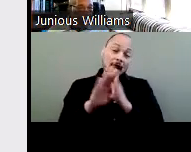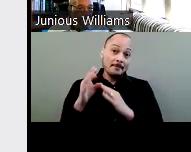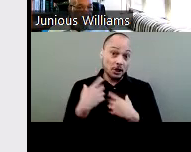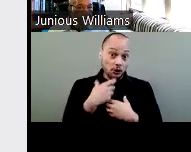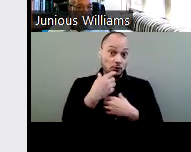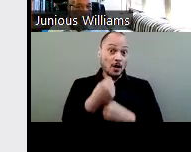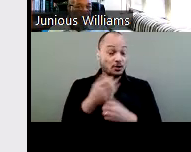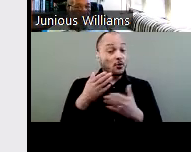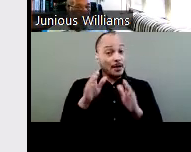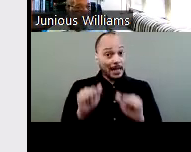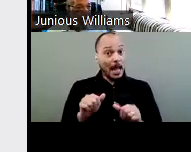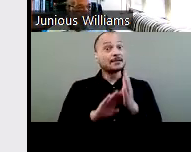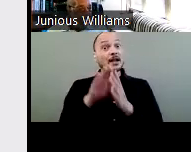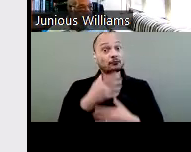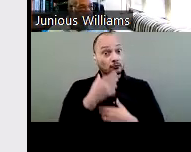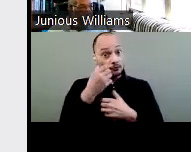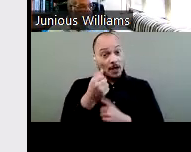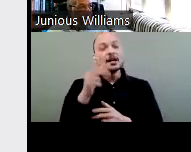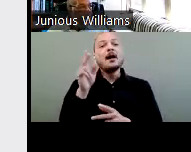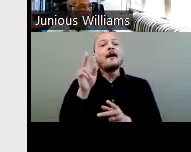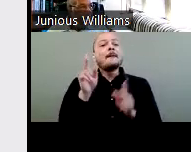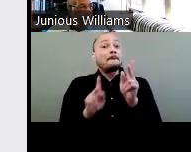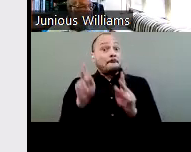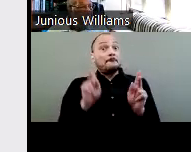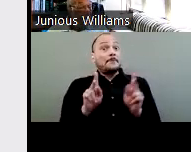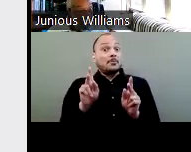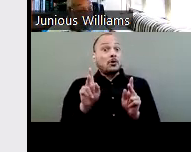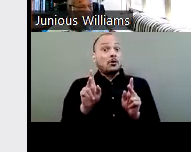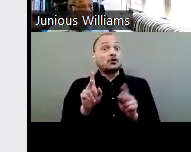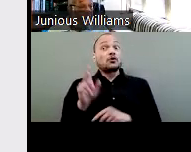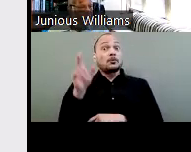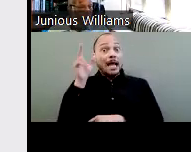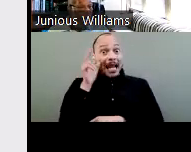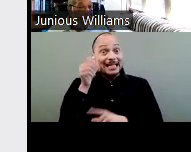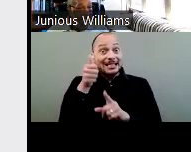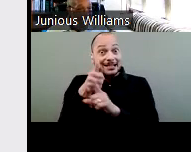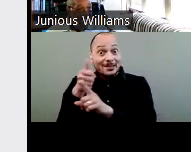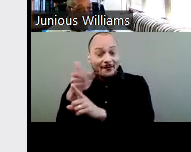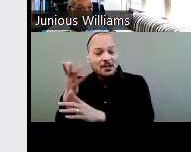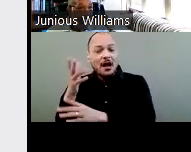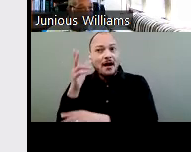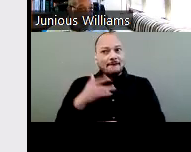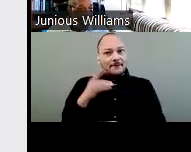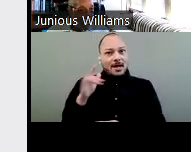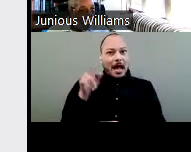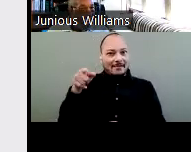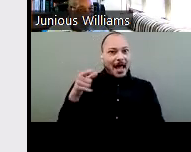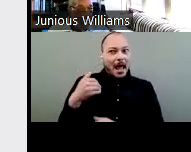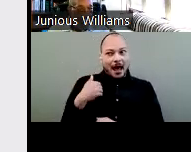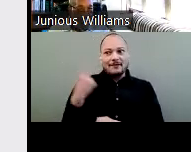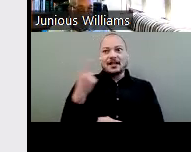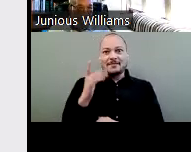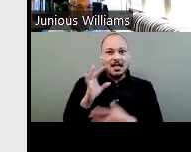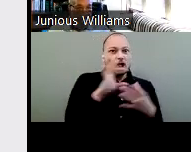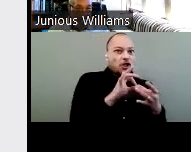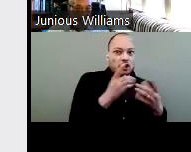building trust is for people to be listened to feel like they had something to do with what it is